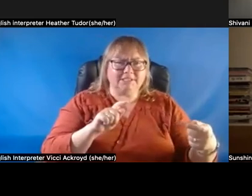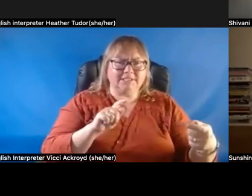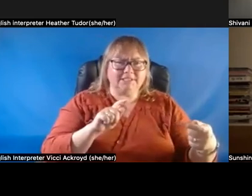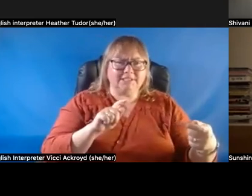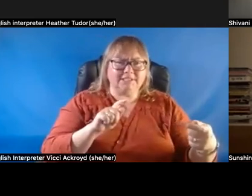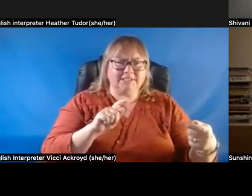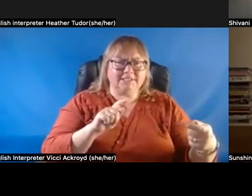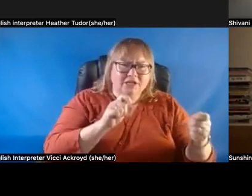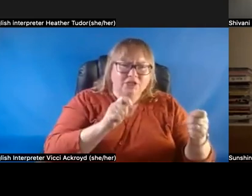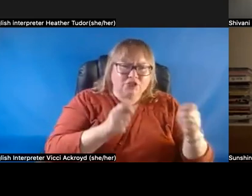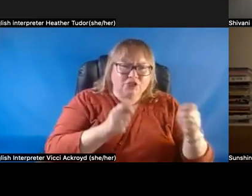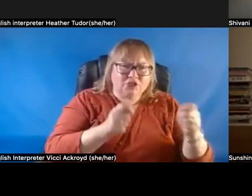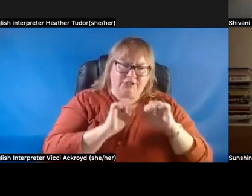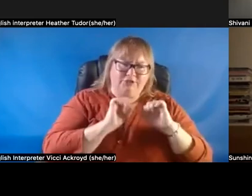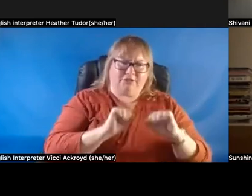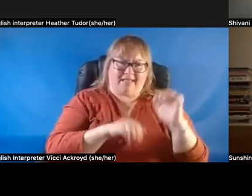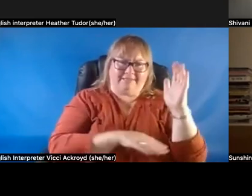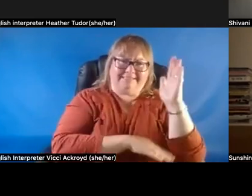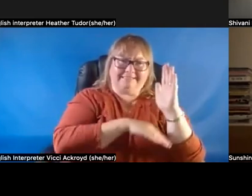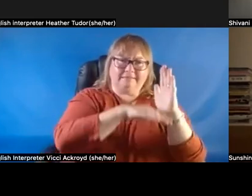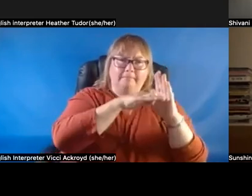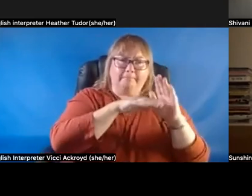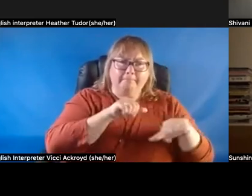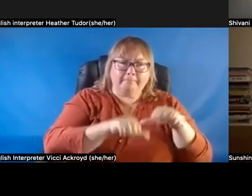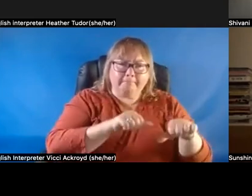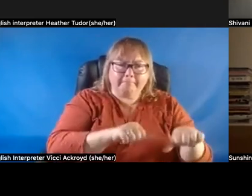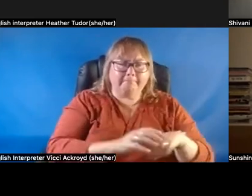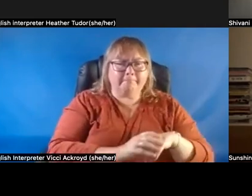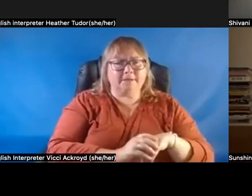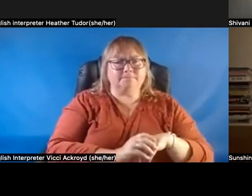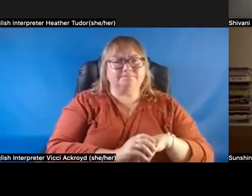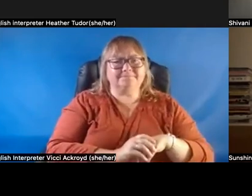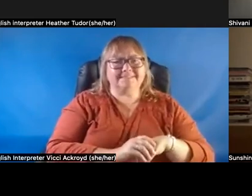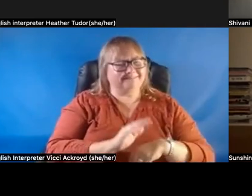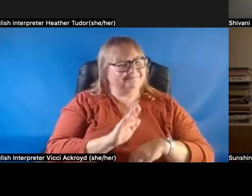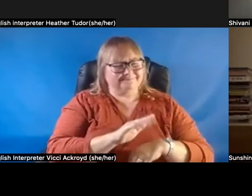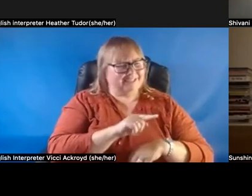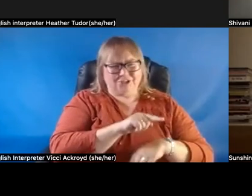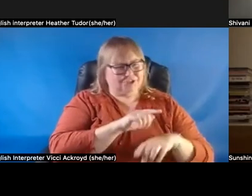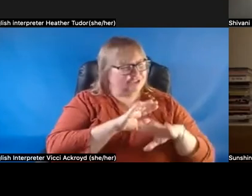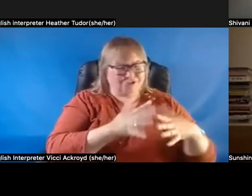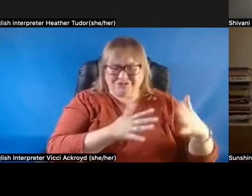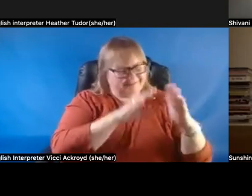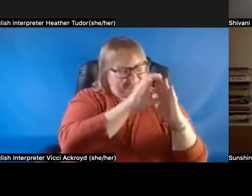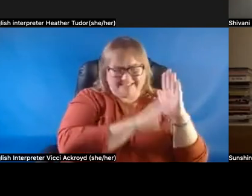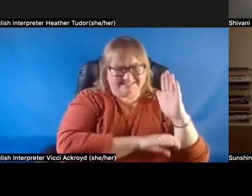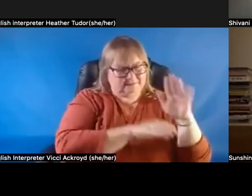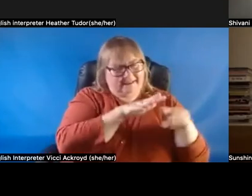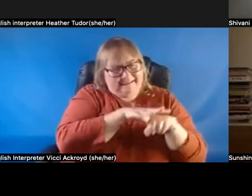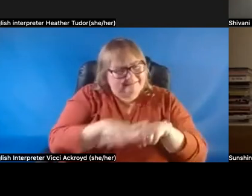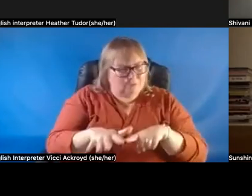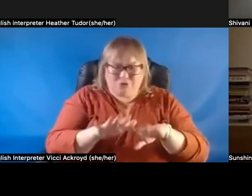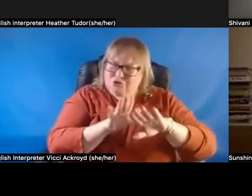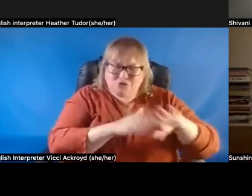this sort of system and say that it shouldn't be as relevant as it is. And